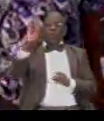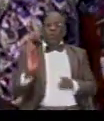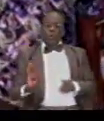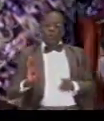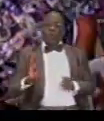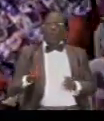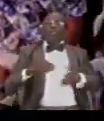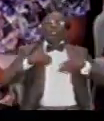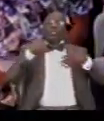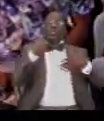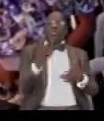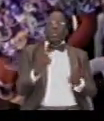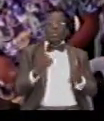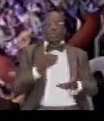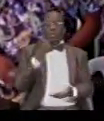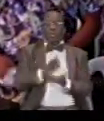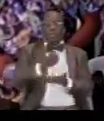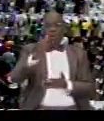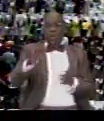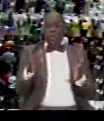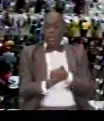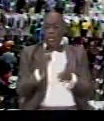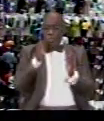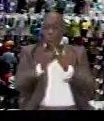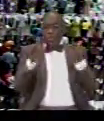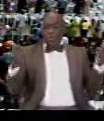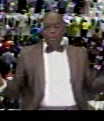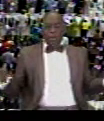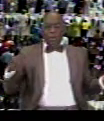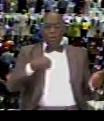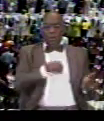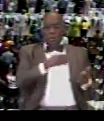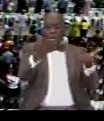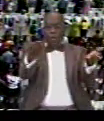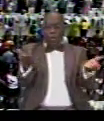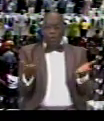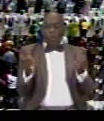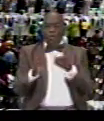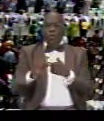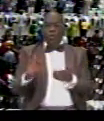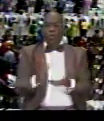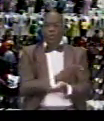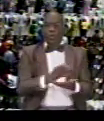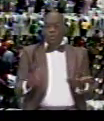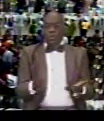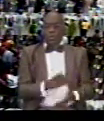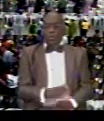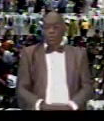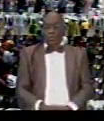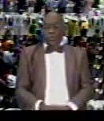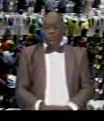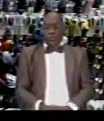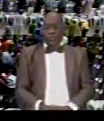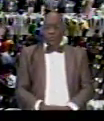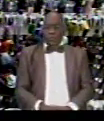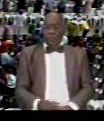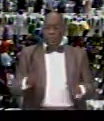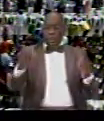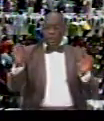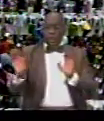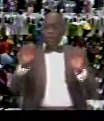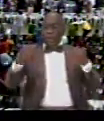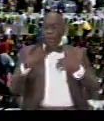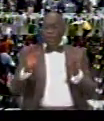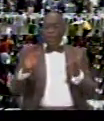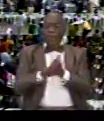that is great. We want to sing. Have you got the program? Wave it at me, let me see.